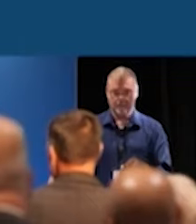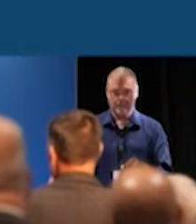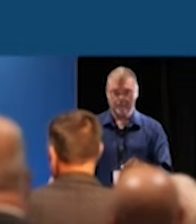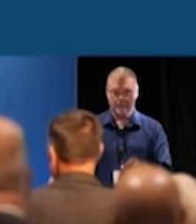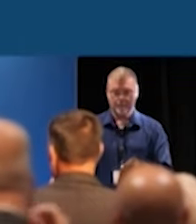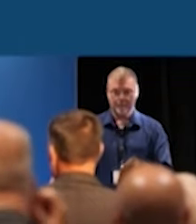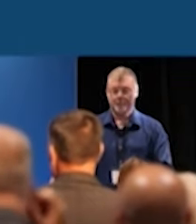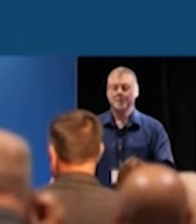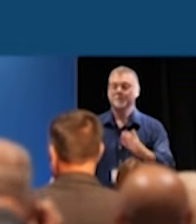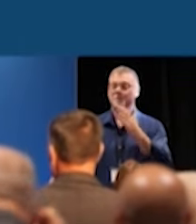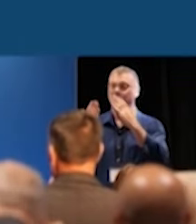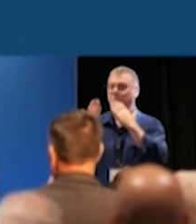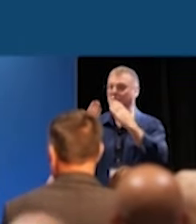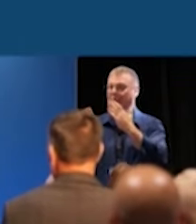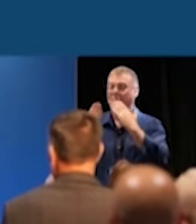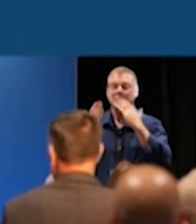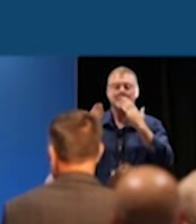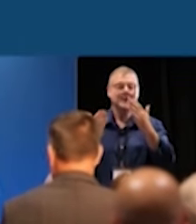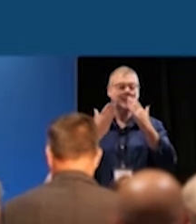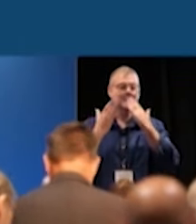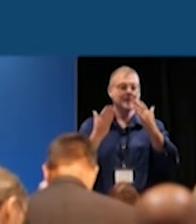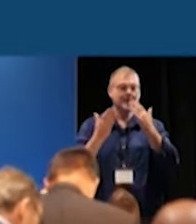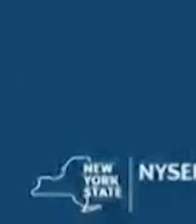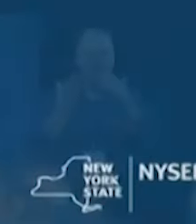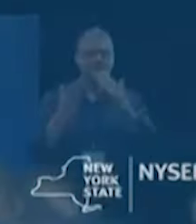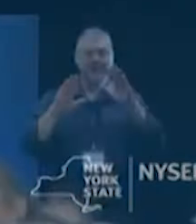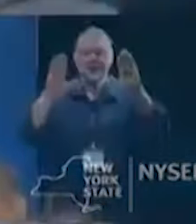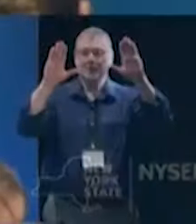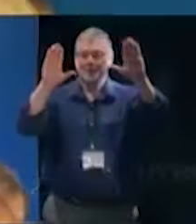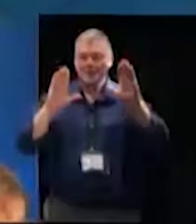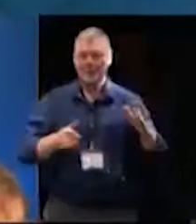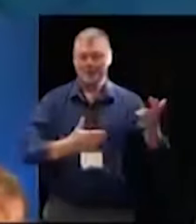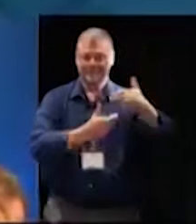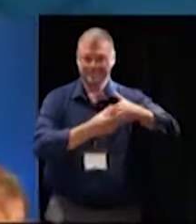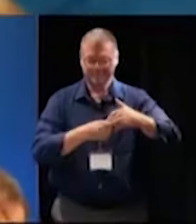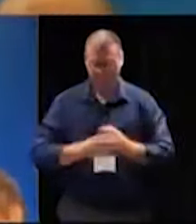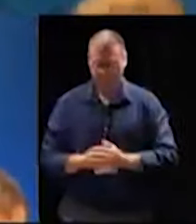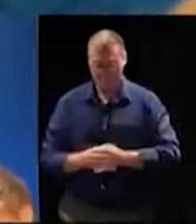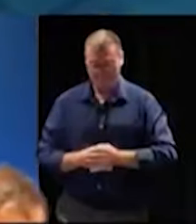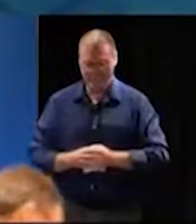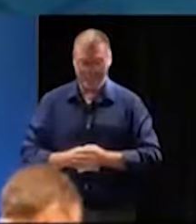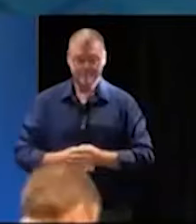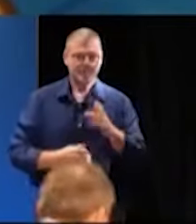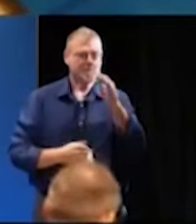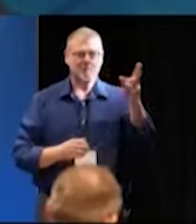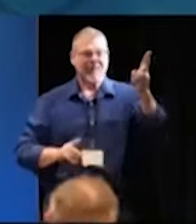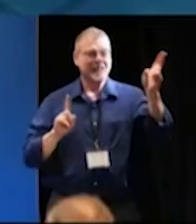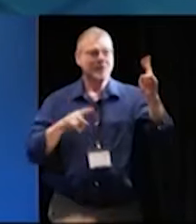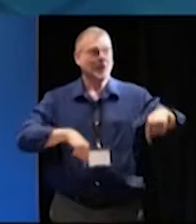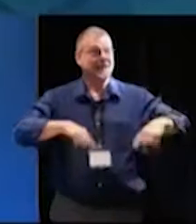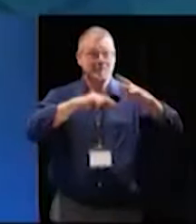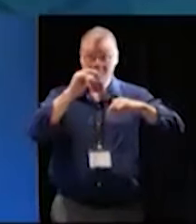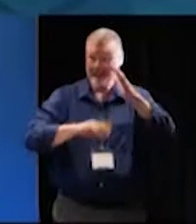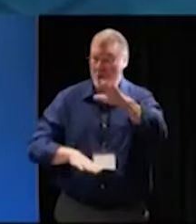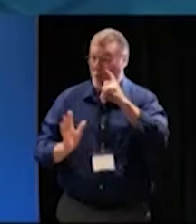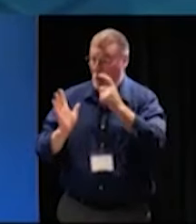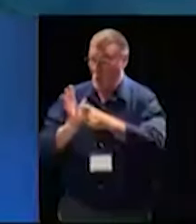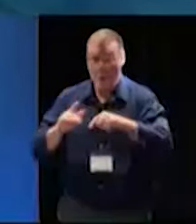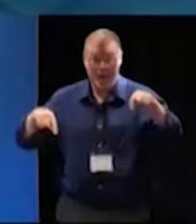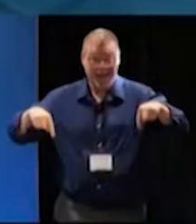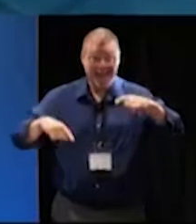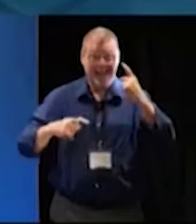Thank you very much, everyone. Thank you. Thank you. It is great to be here in a historic building. Did anybody know that they